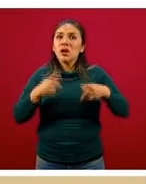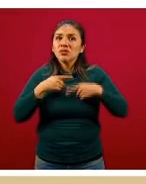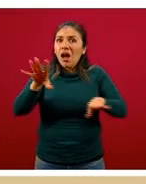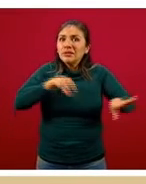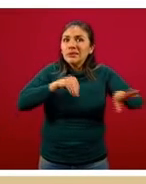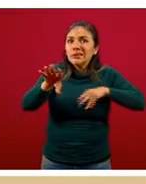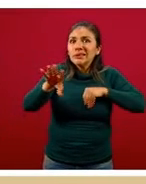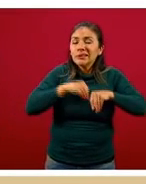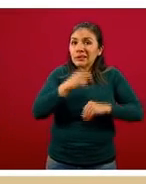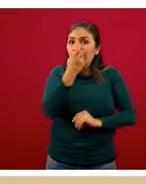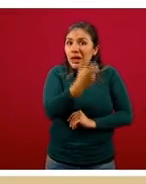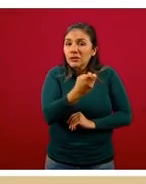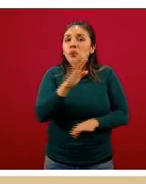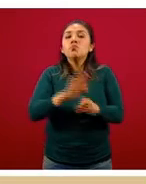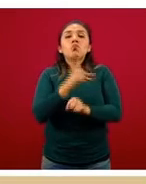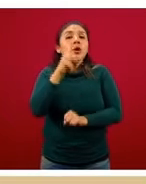rates,